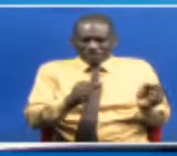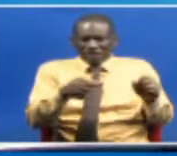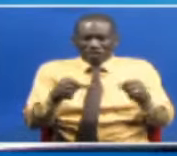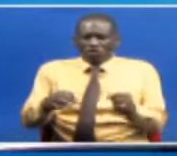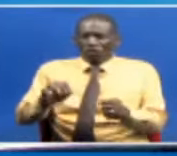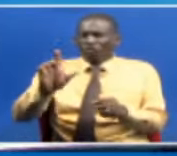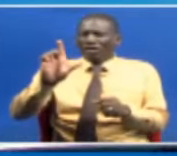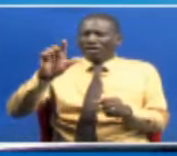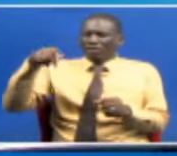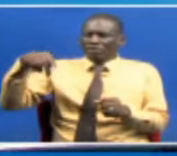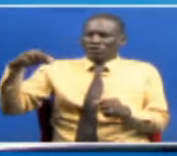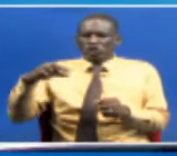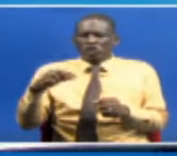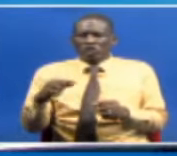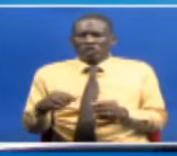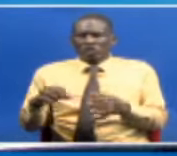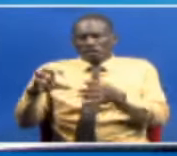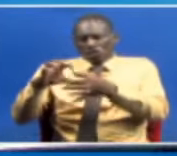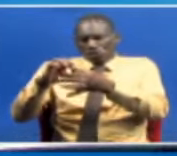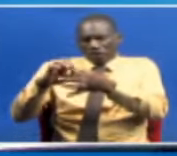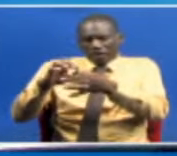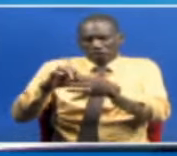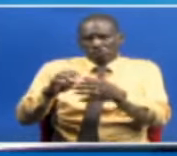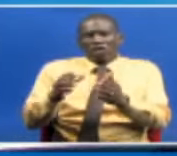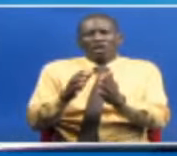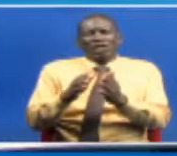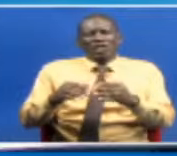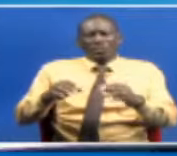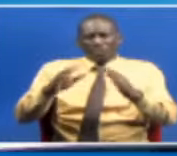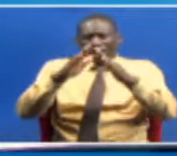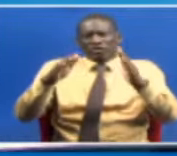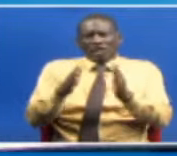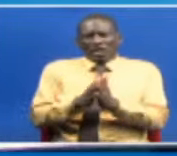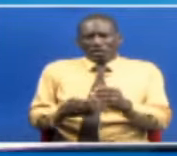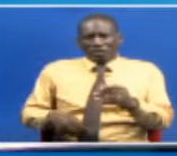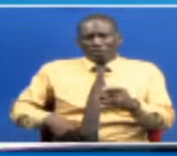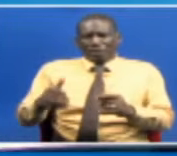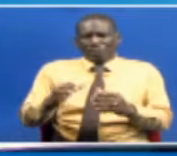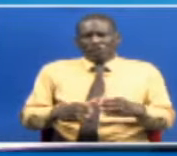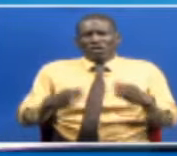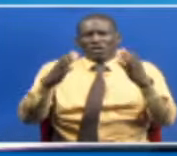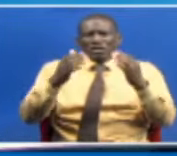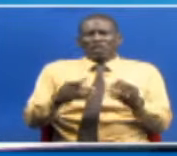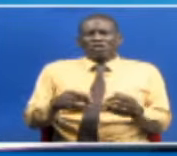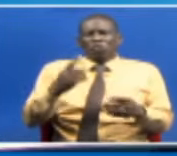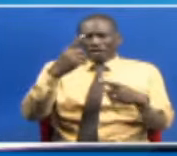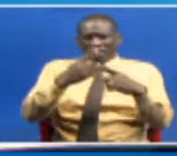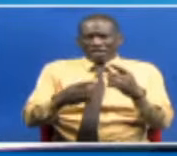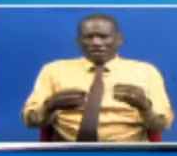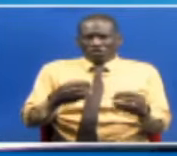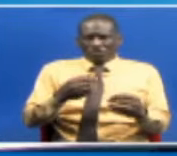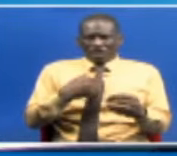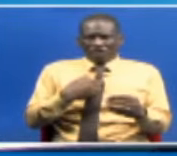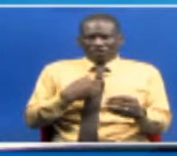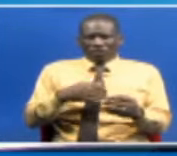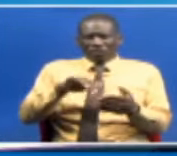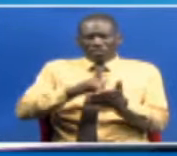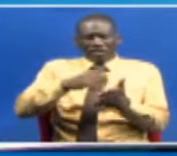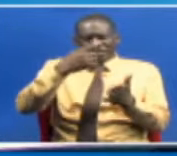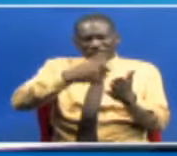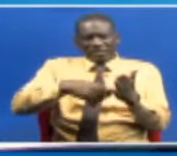LPG in reticulation and in provision of gas cylinders. In a year, we do get about, under that levy,